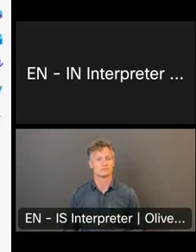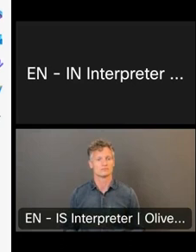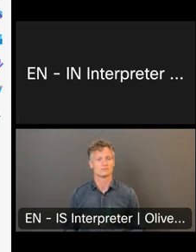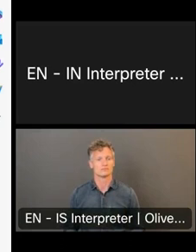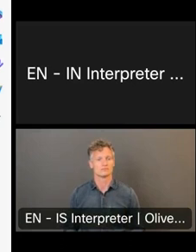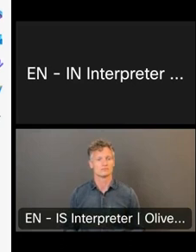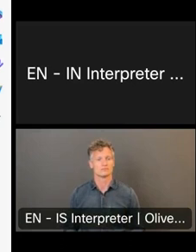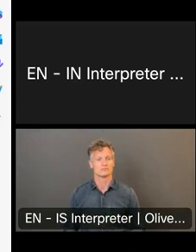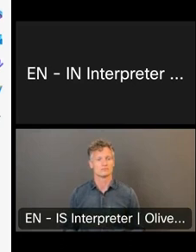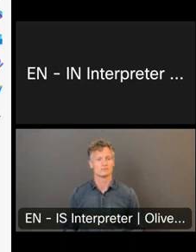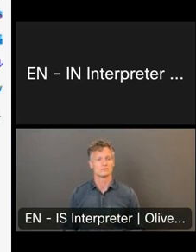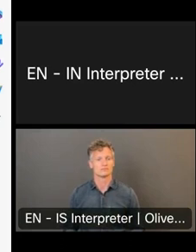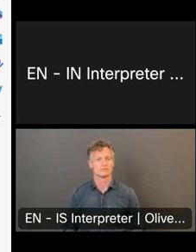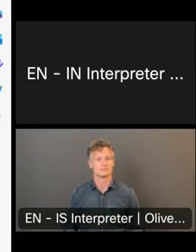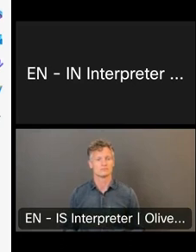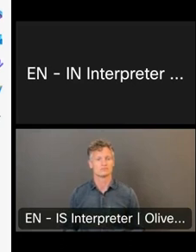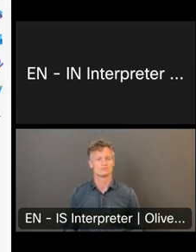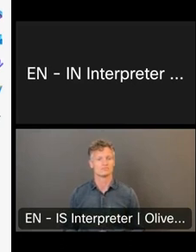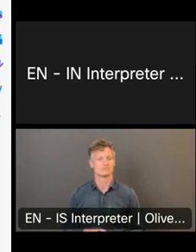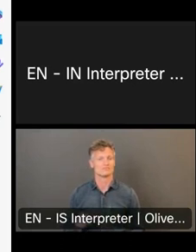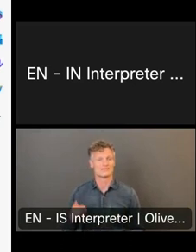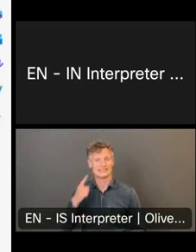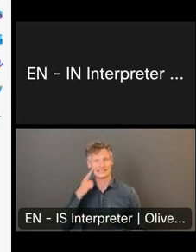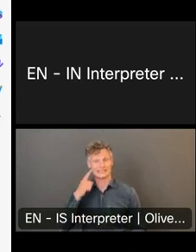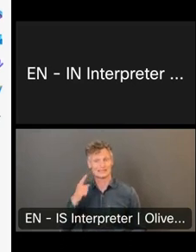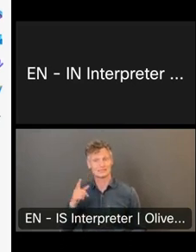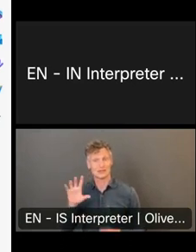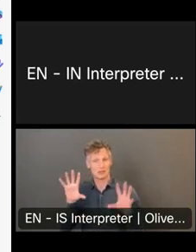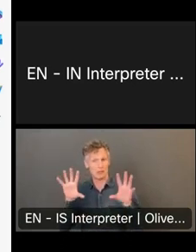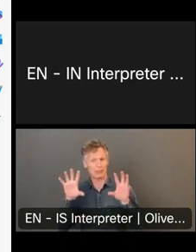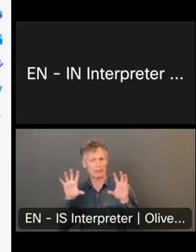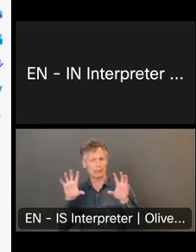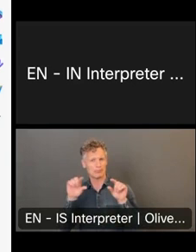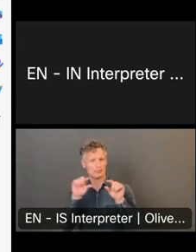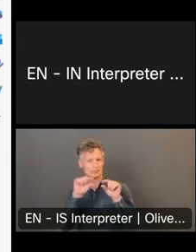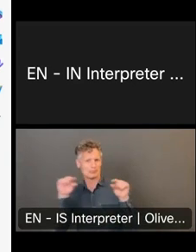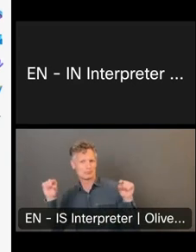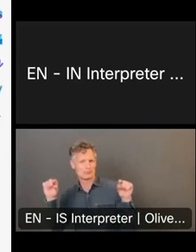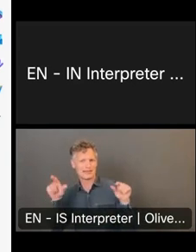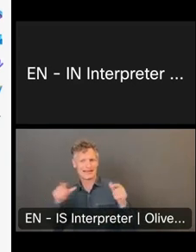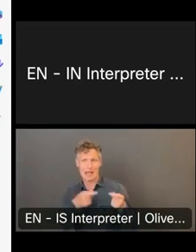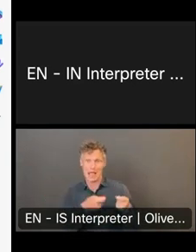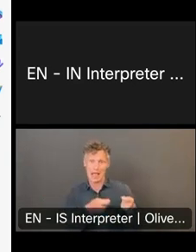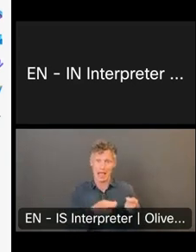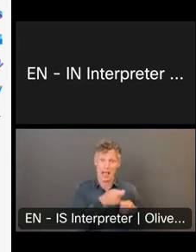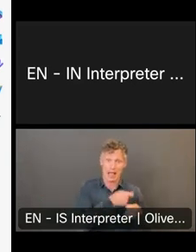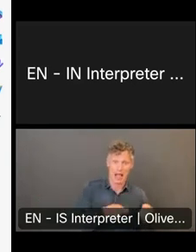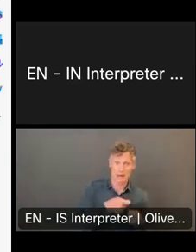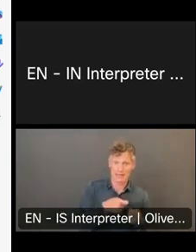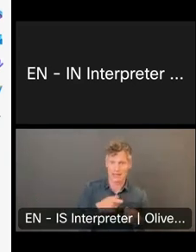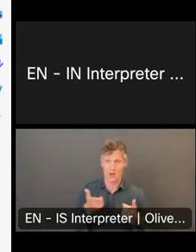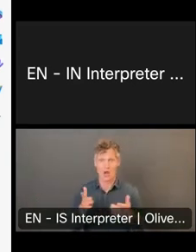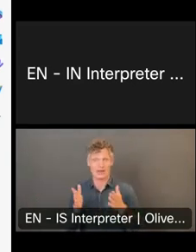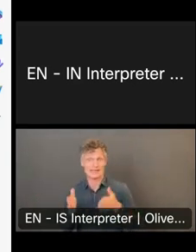of, wait for it, economy or necessity in expenditure. So this is exactly the point that we're getting at